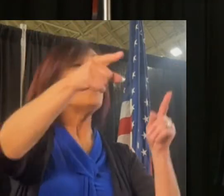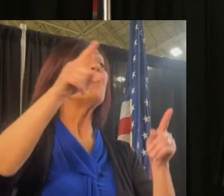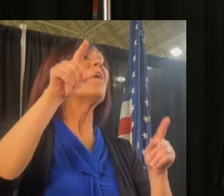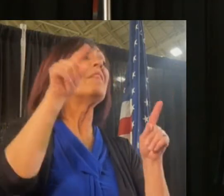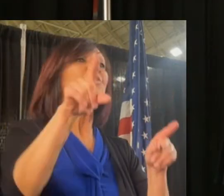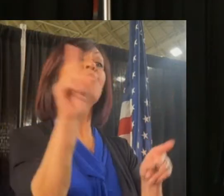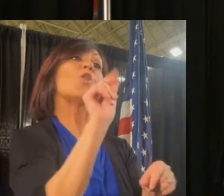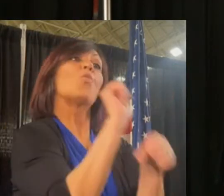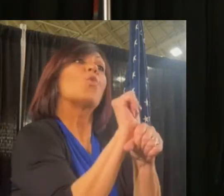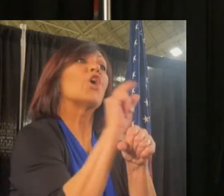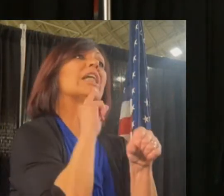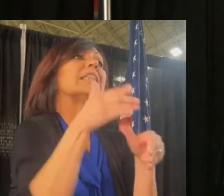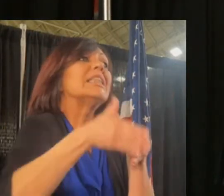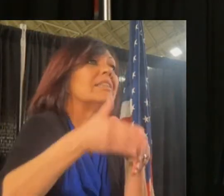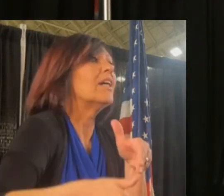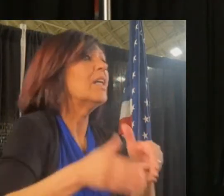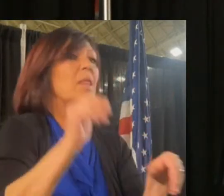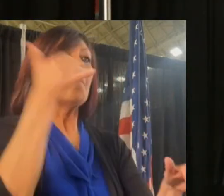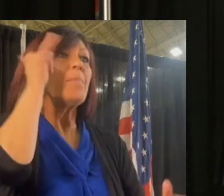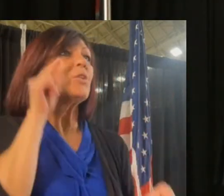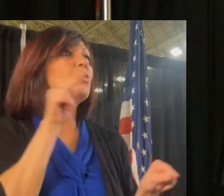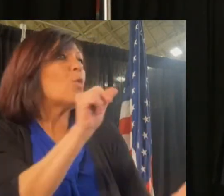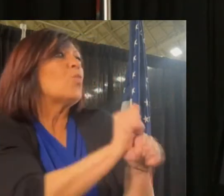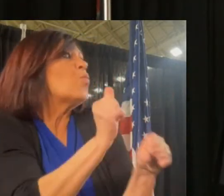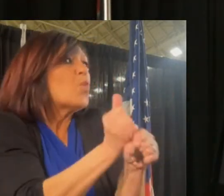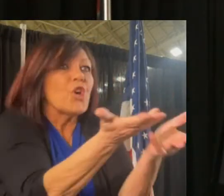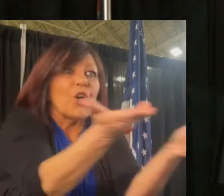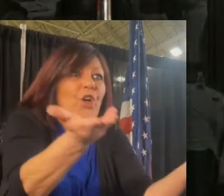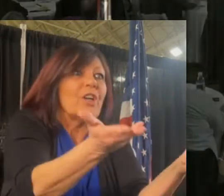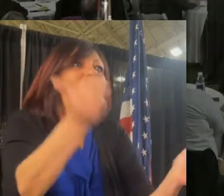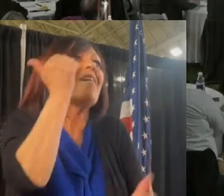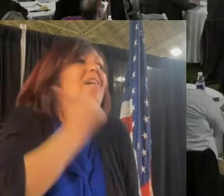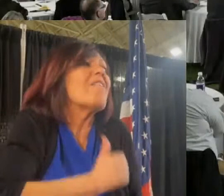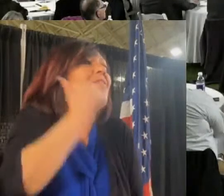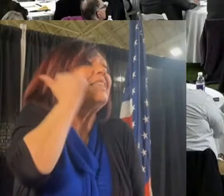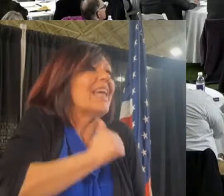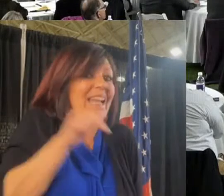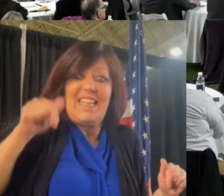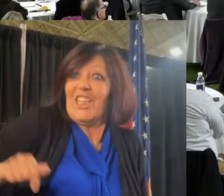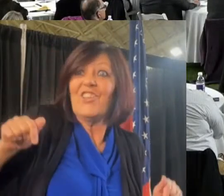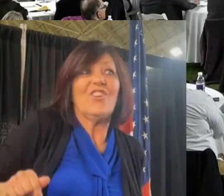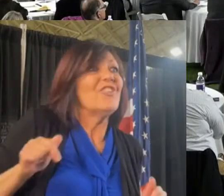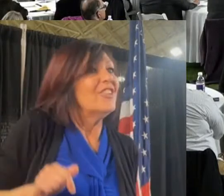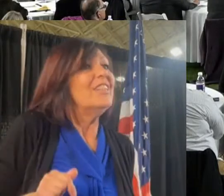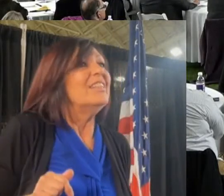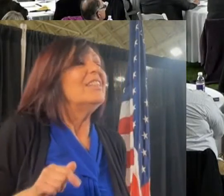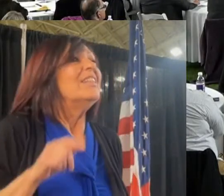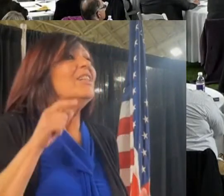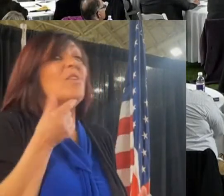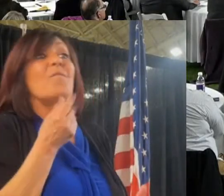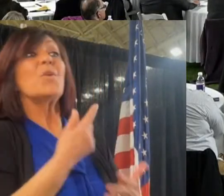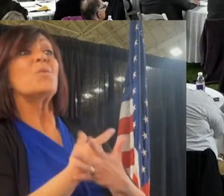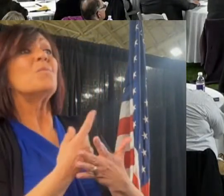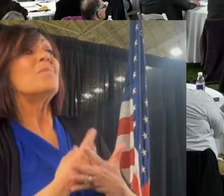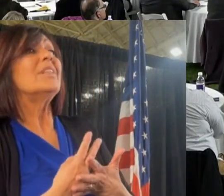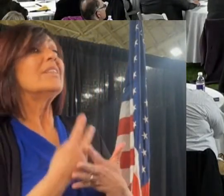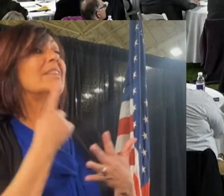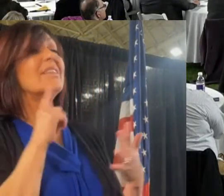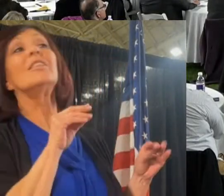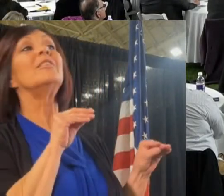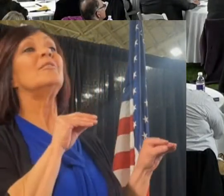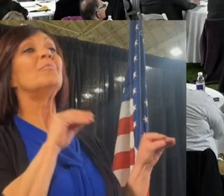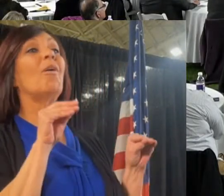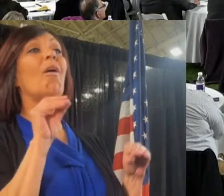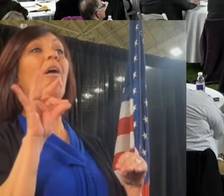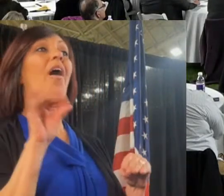done. This is where the Bills go to work almost every day in this field house. You know, we're a couple of weeks away. They shift into